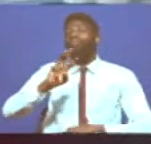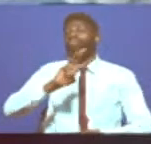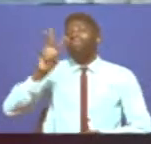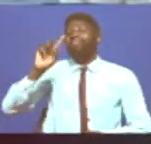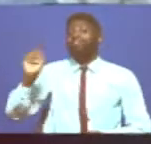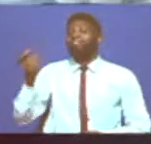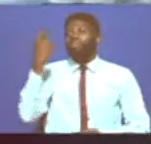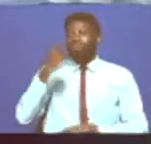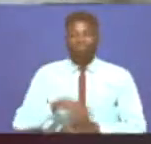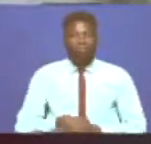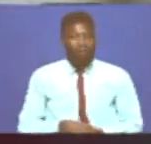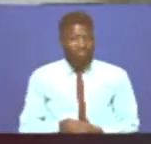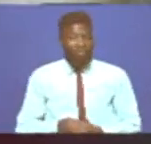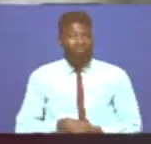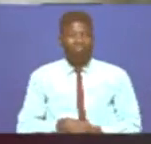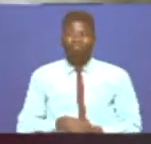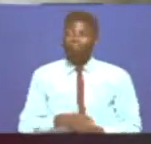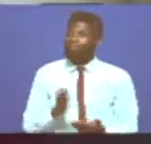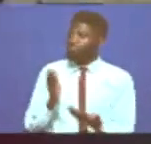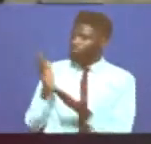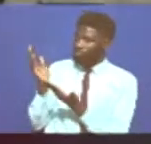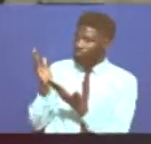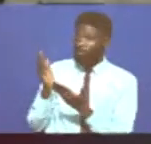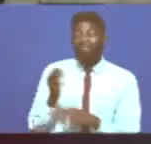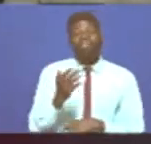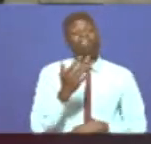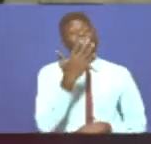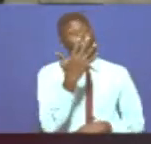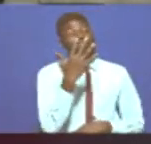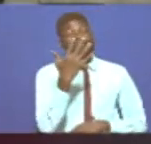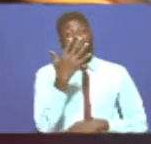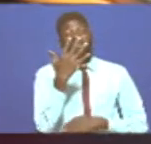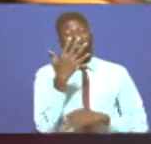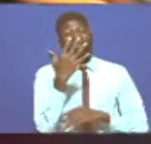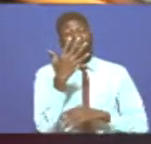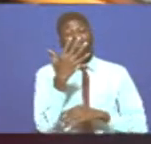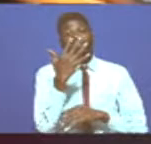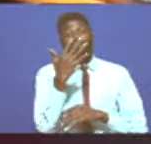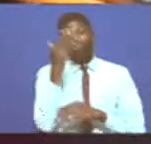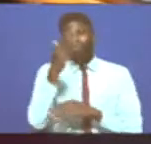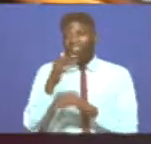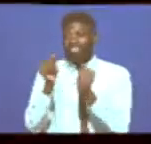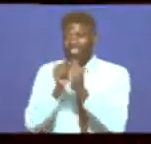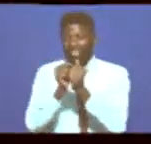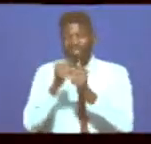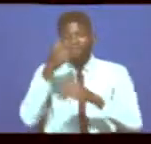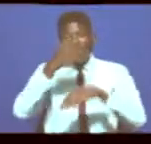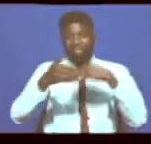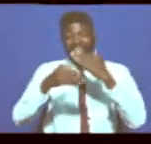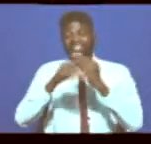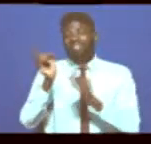Time bomb. 5 out of 10 buildings in Nairobi unsafe for occupation.